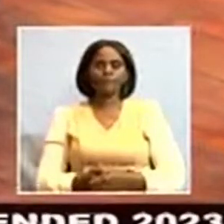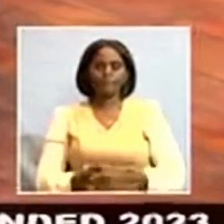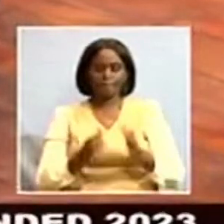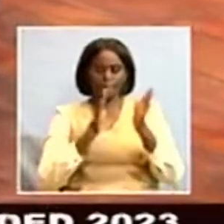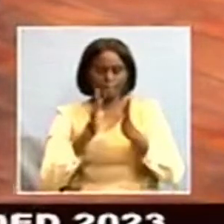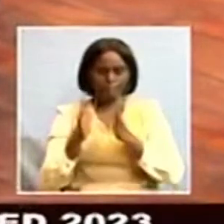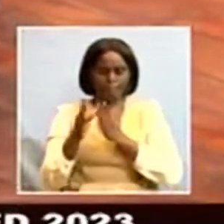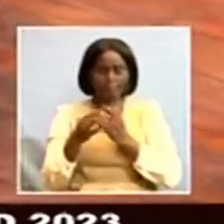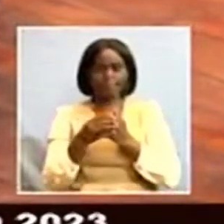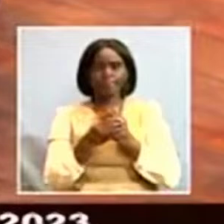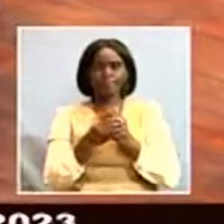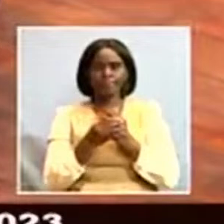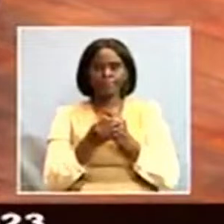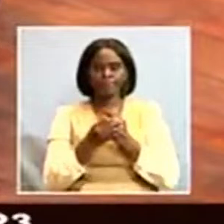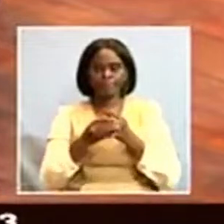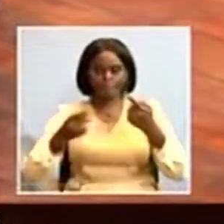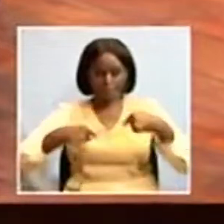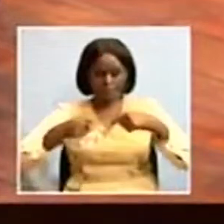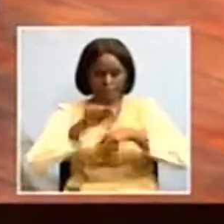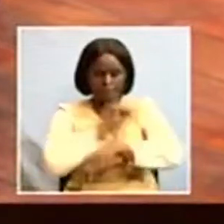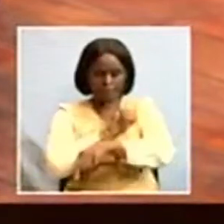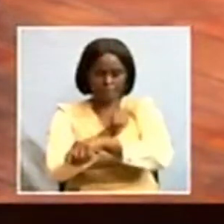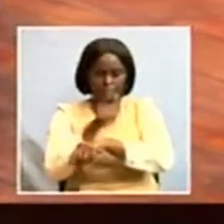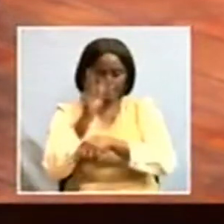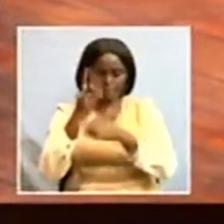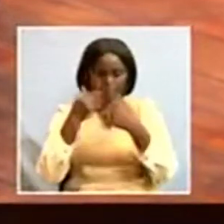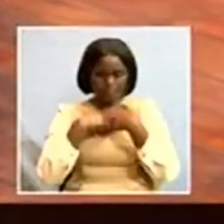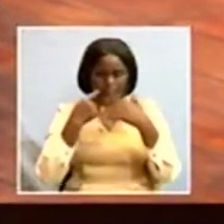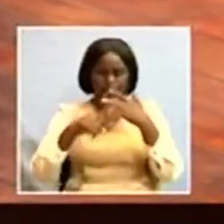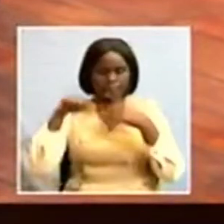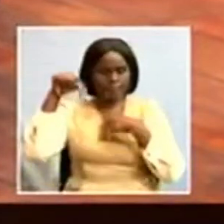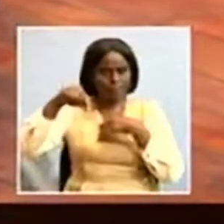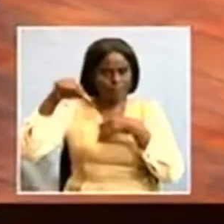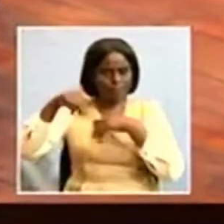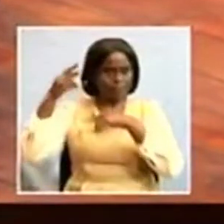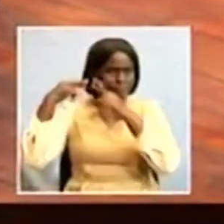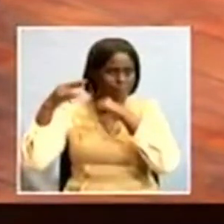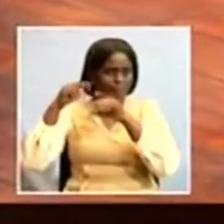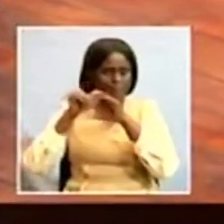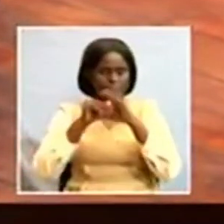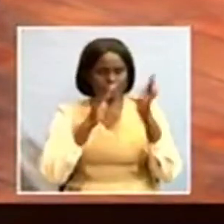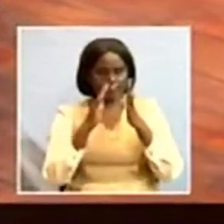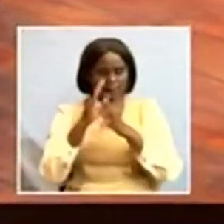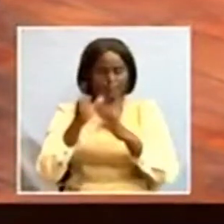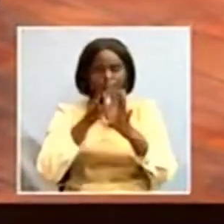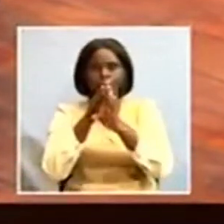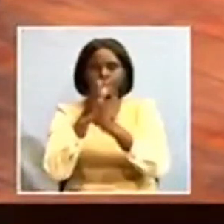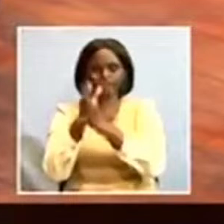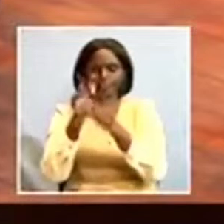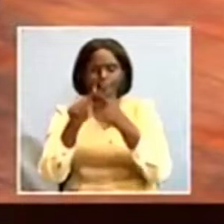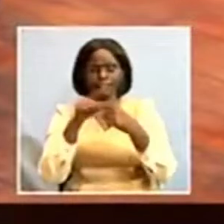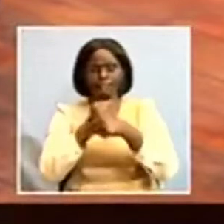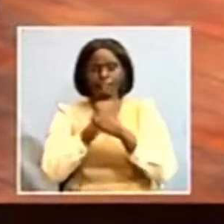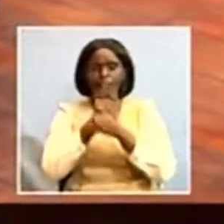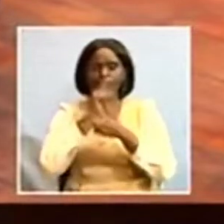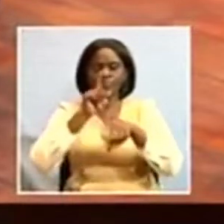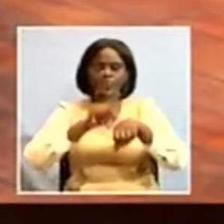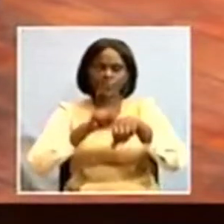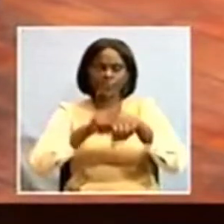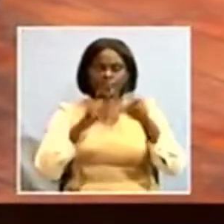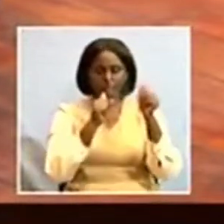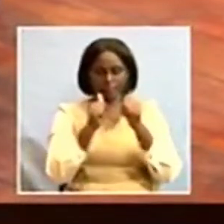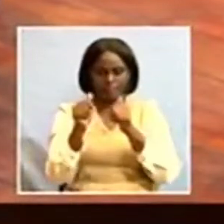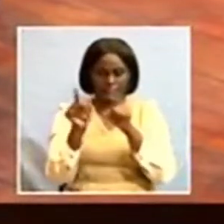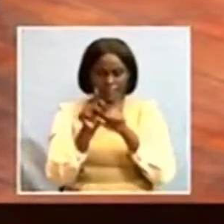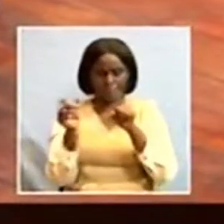Remedial measure: the local authority will conduct quarterly reviews on planned targets to ensure timely action